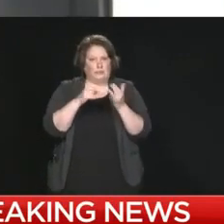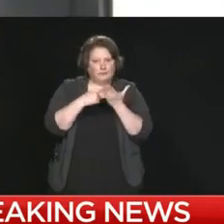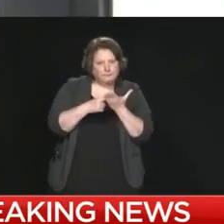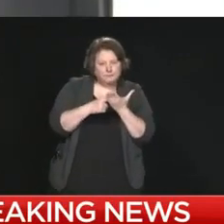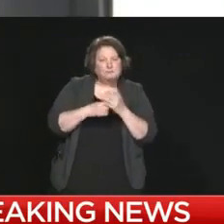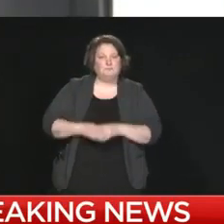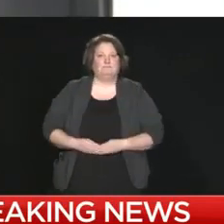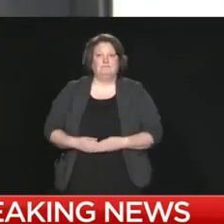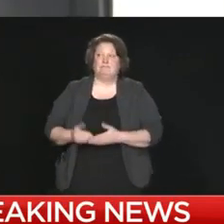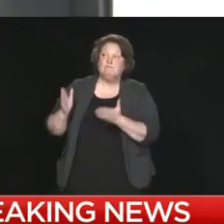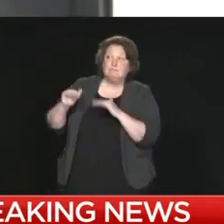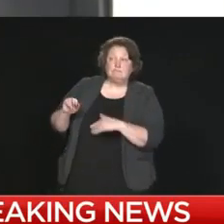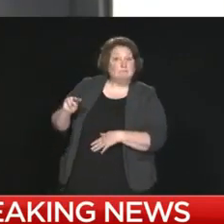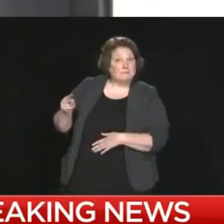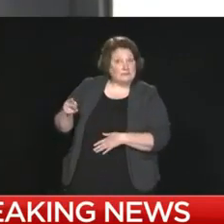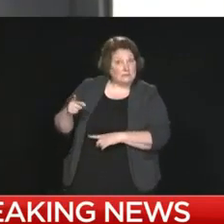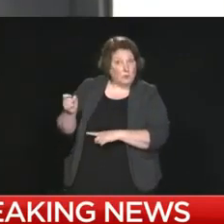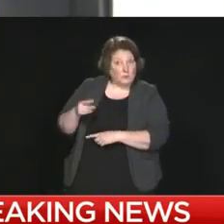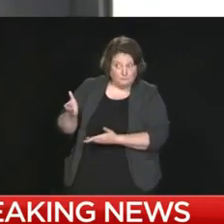Michel.